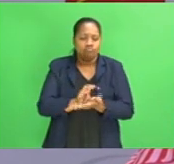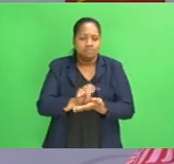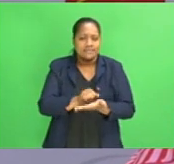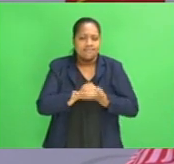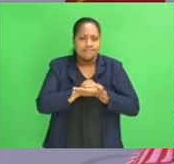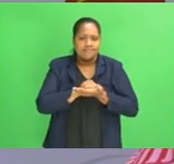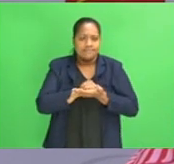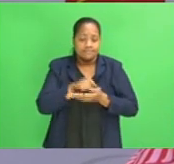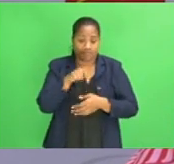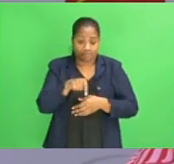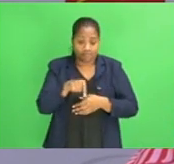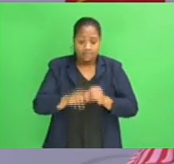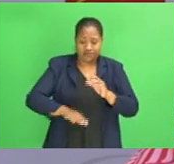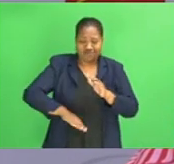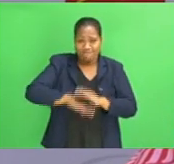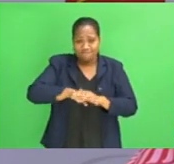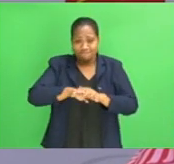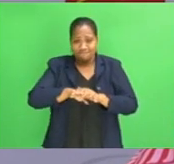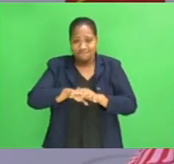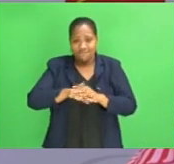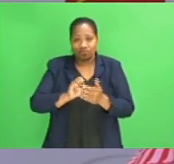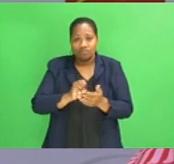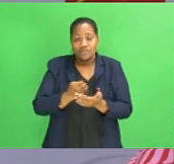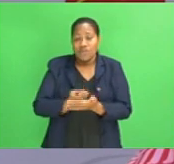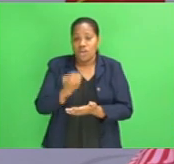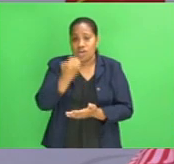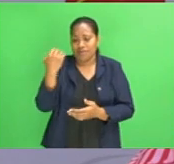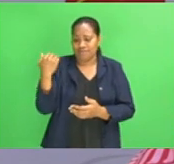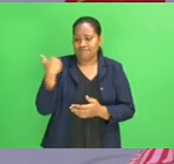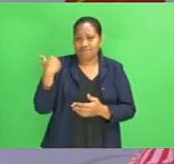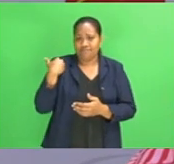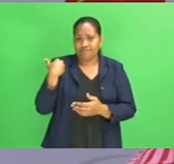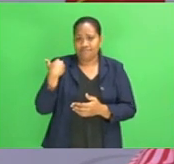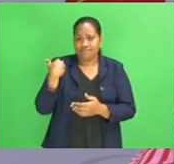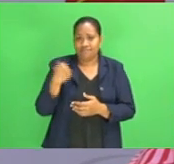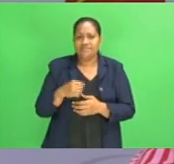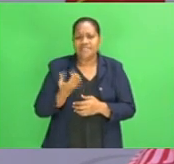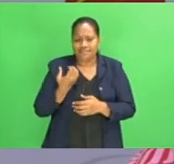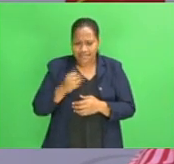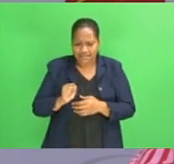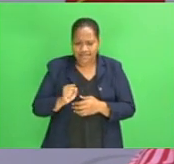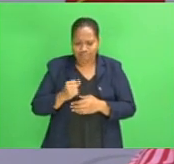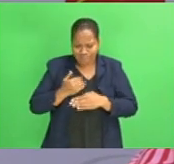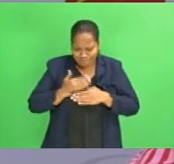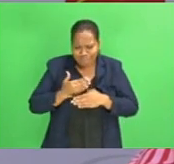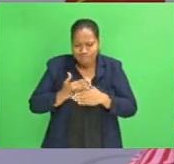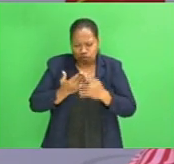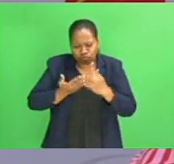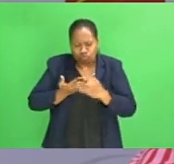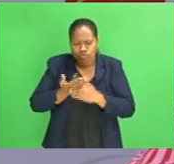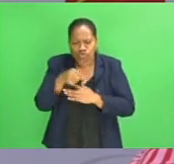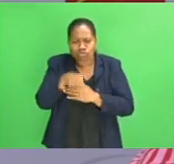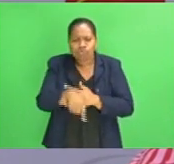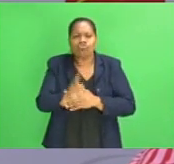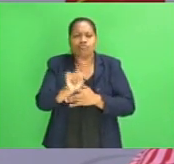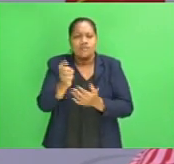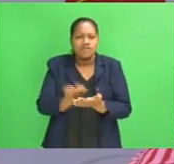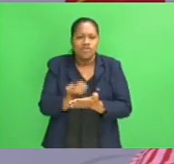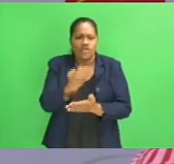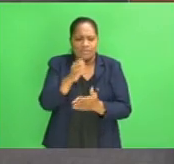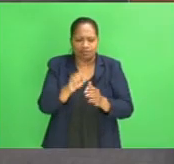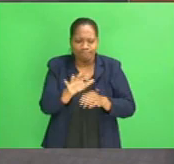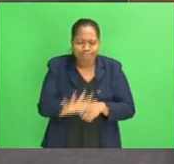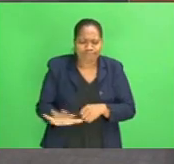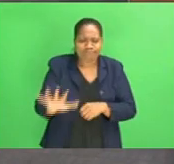The full economic impact of COVID-19 is still working through the economic environment and will become more prominent in the coming